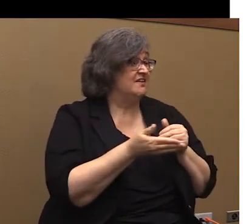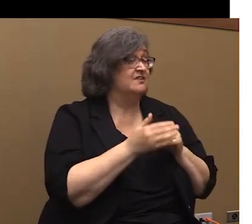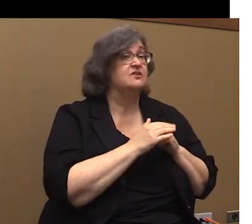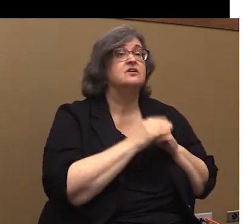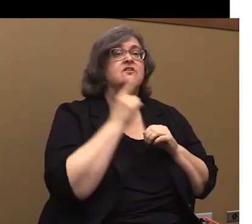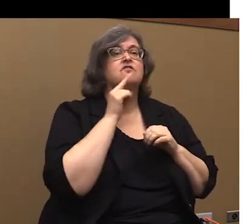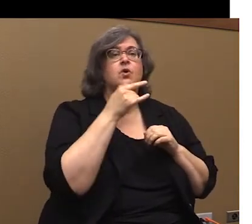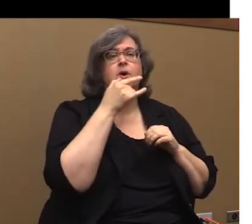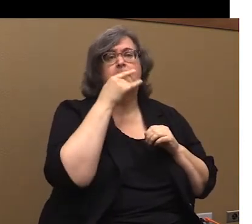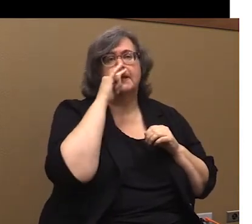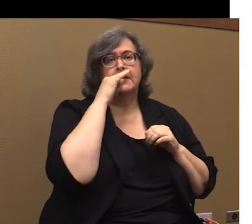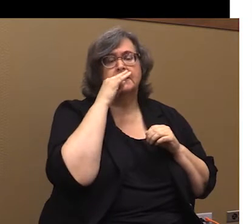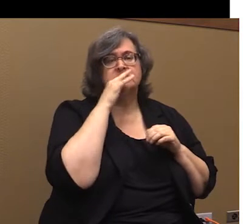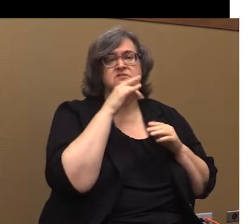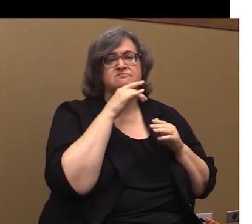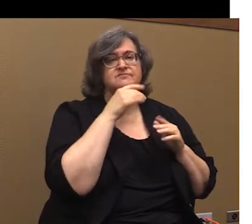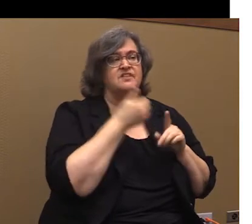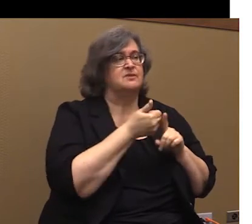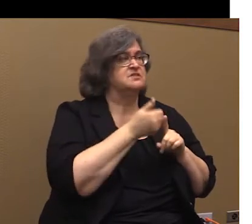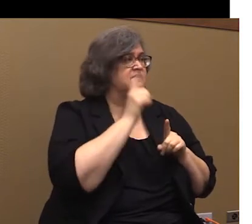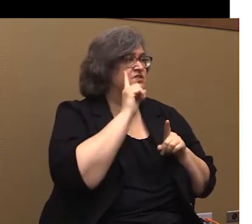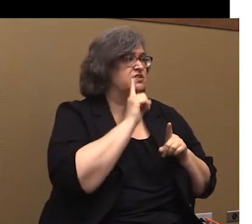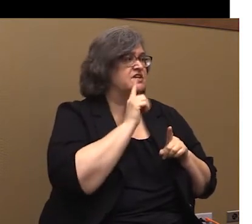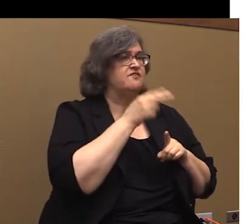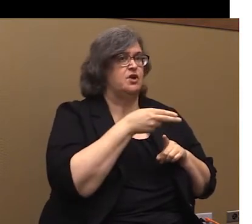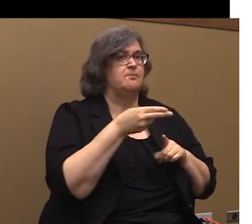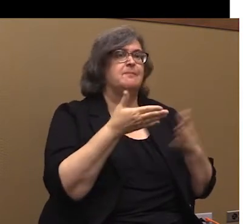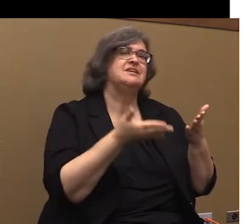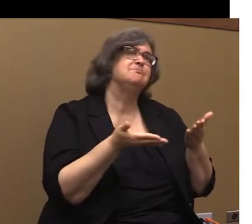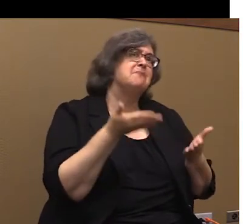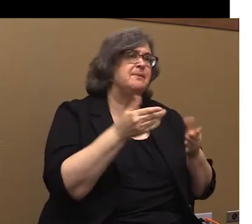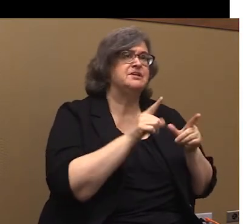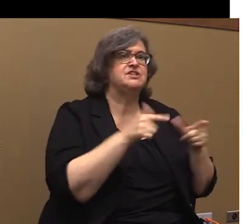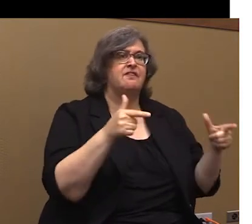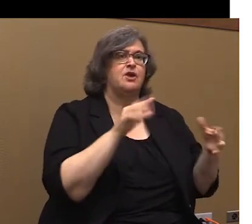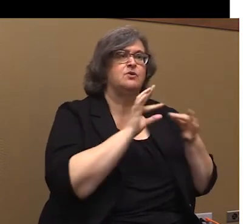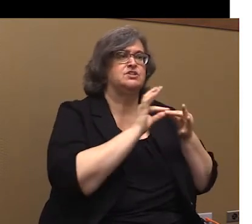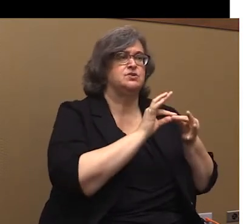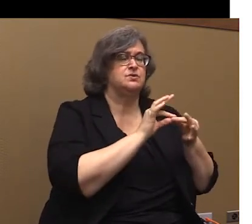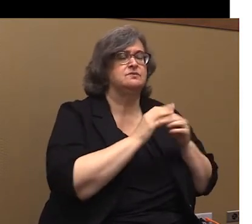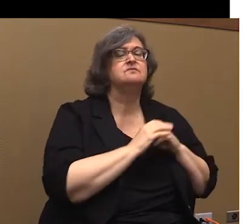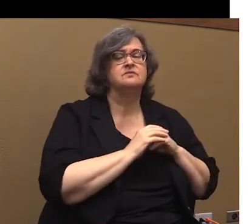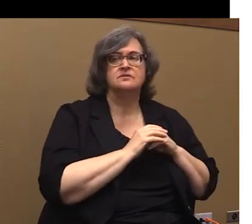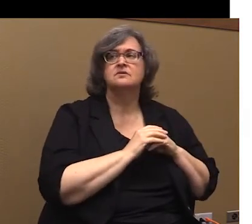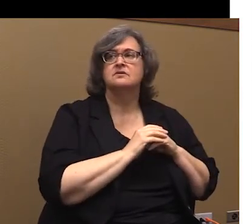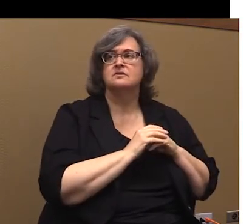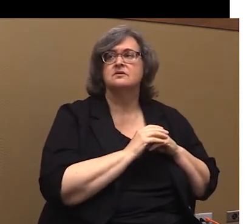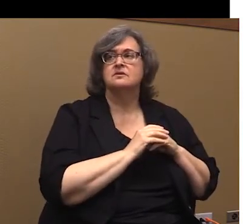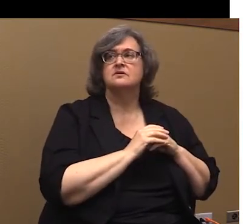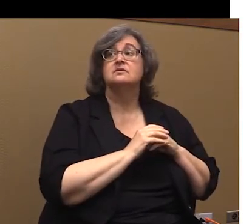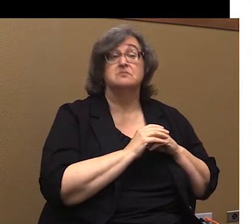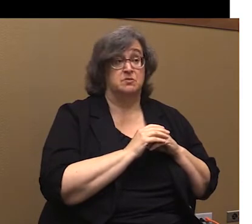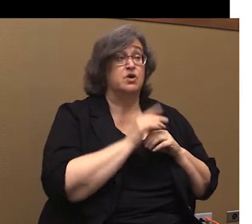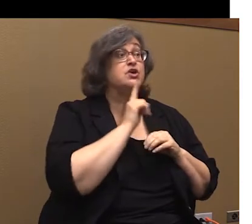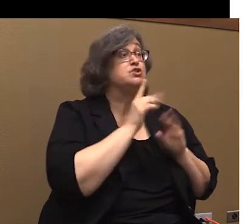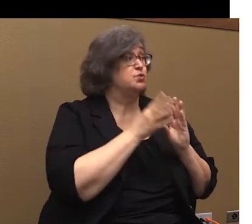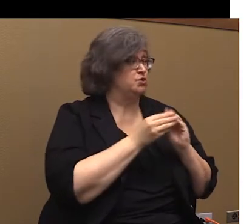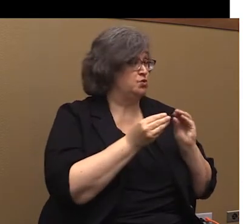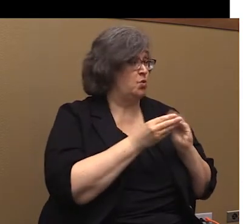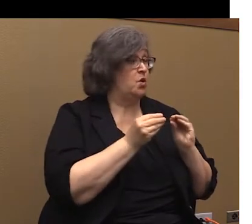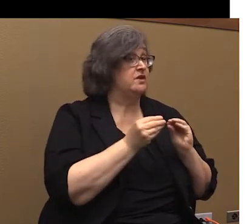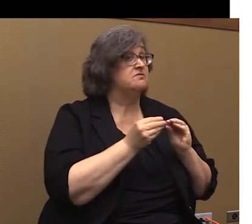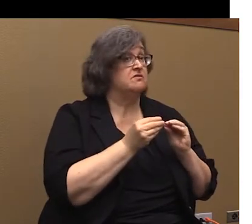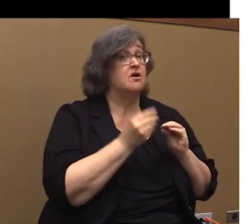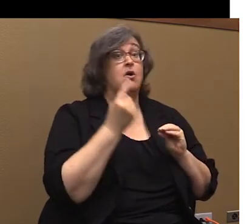a language-related thing for kids who are deaf or hard of hearing. And this is a true